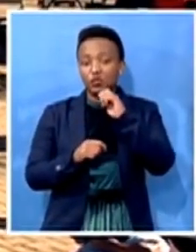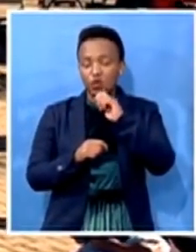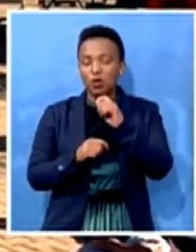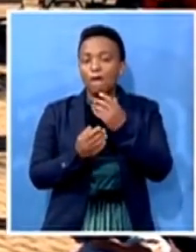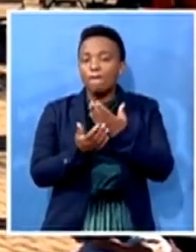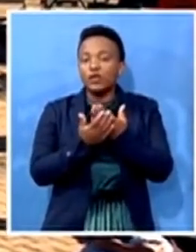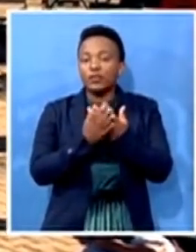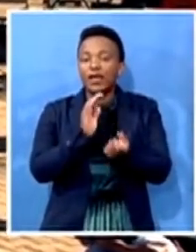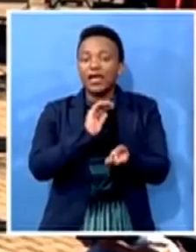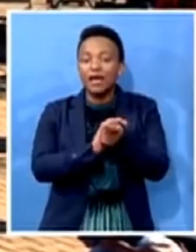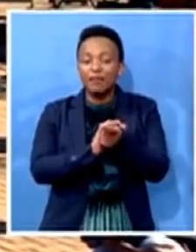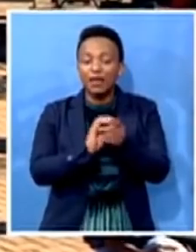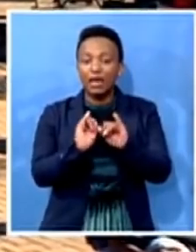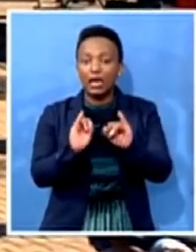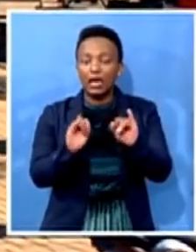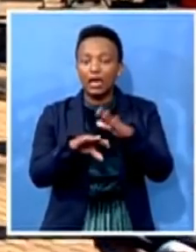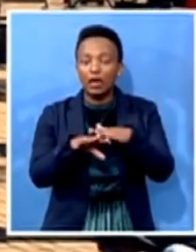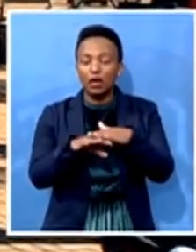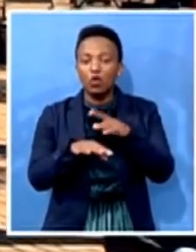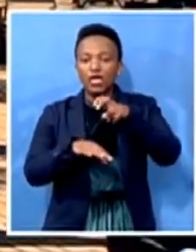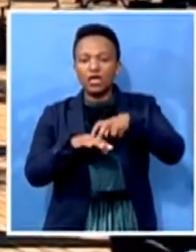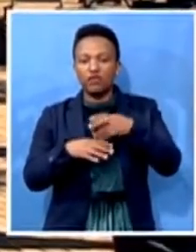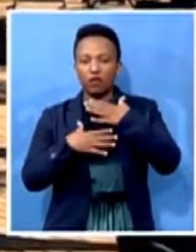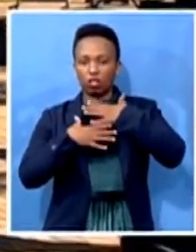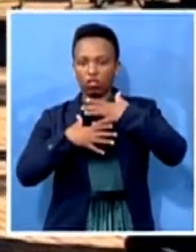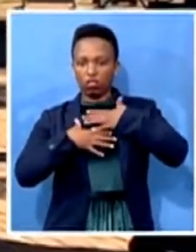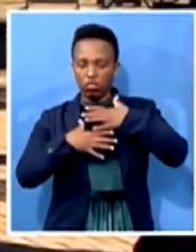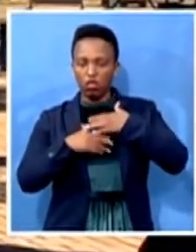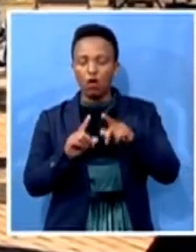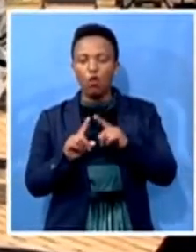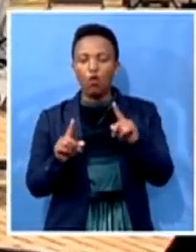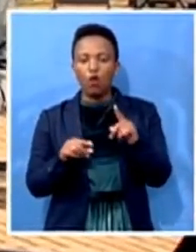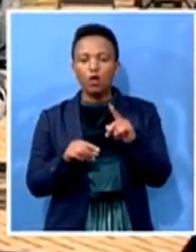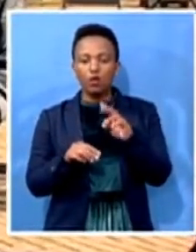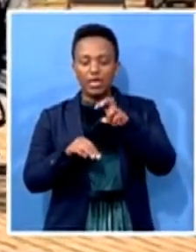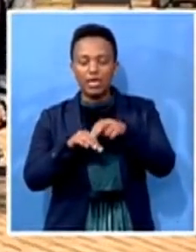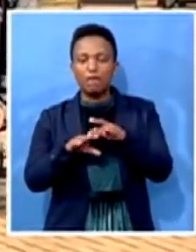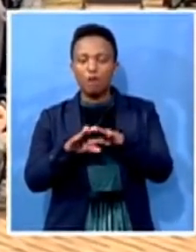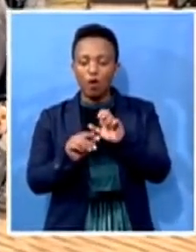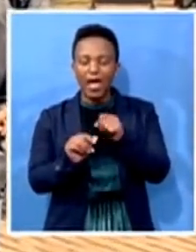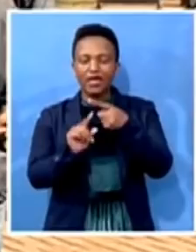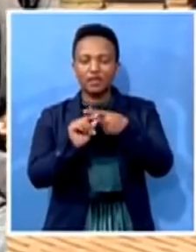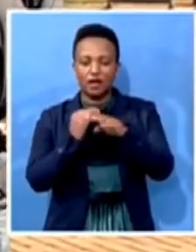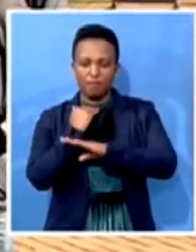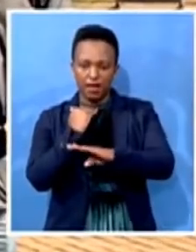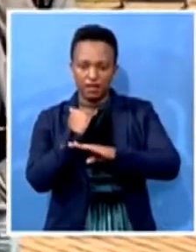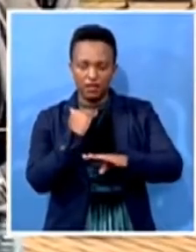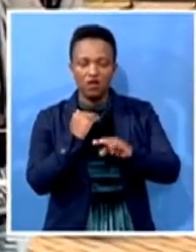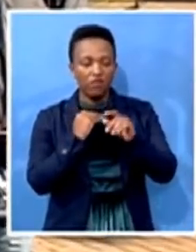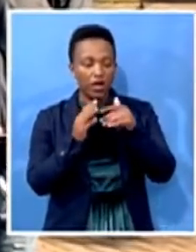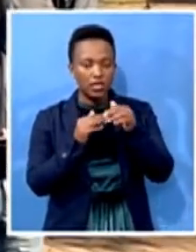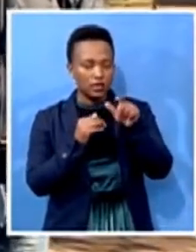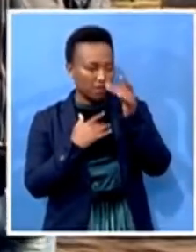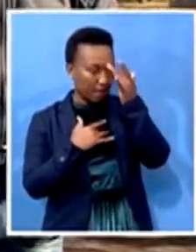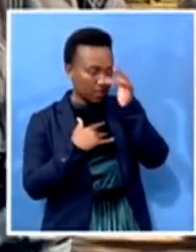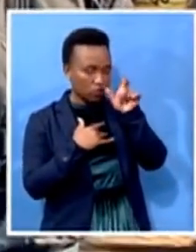we are putting up extra hospital beds for patients that will be requiring intervention. It might mean that if the numbers increase,